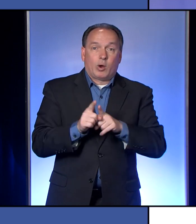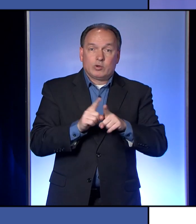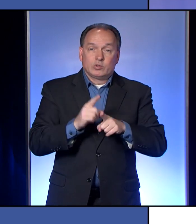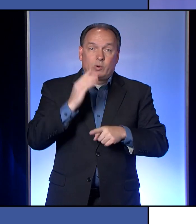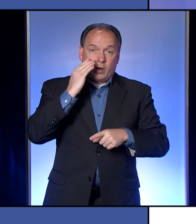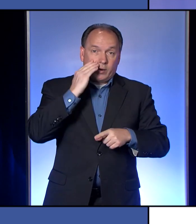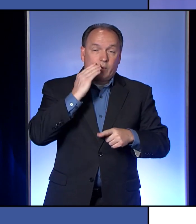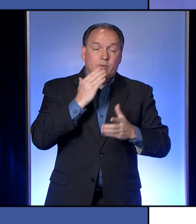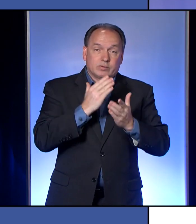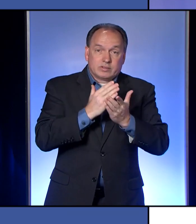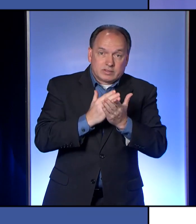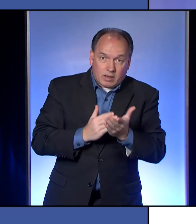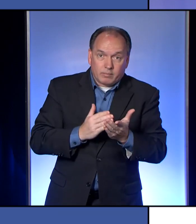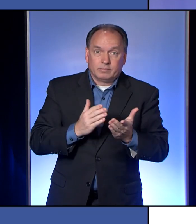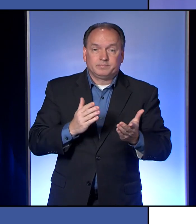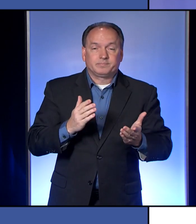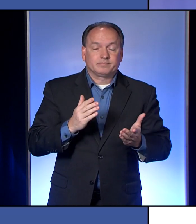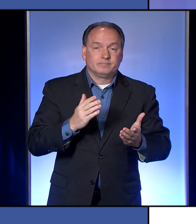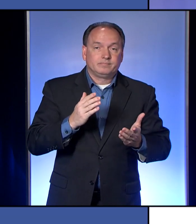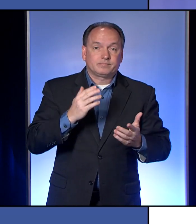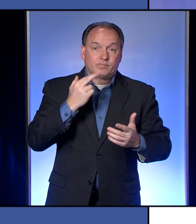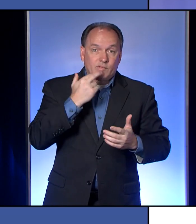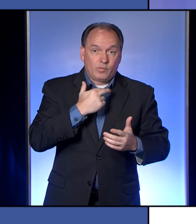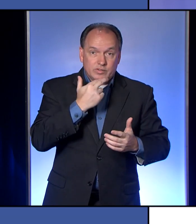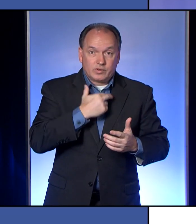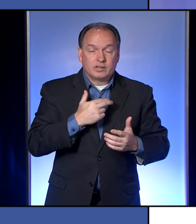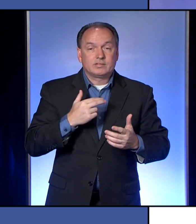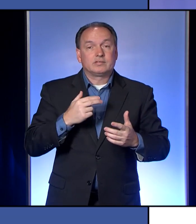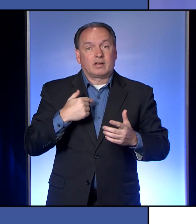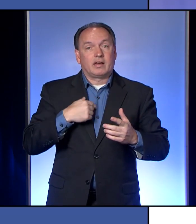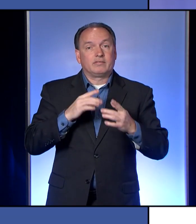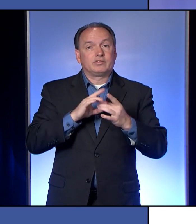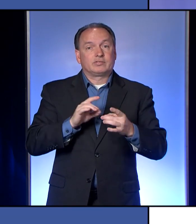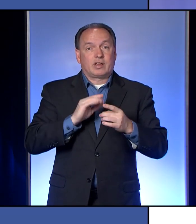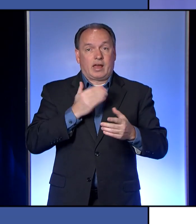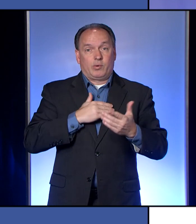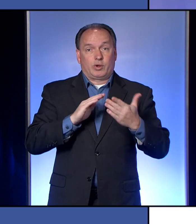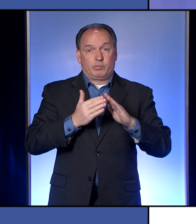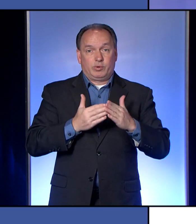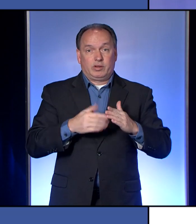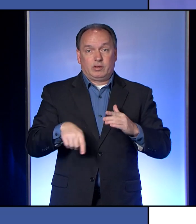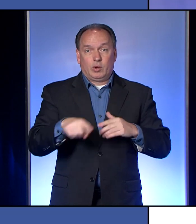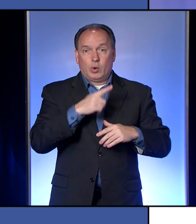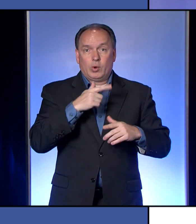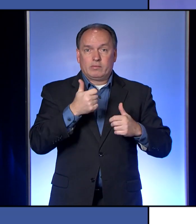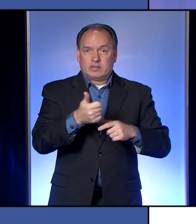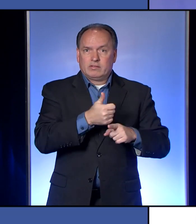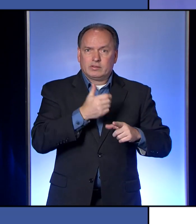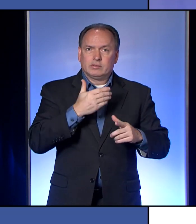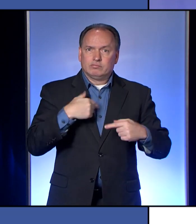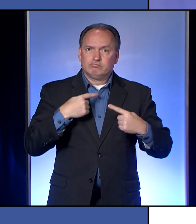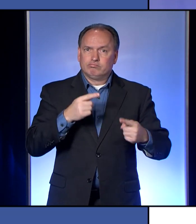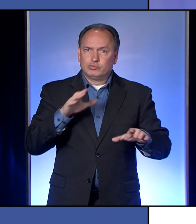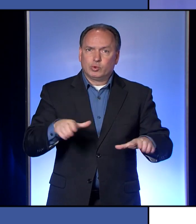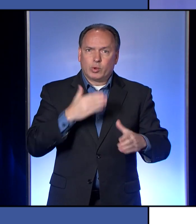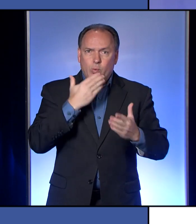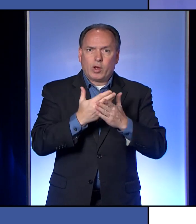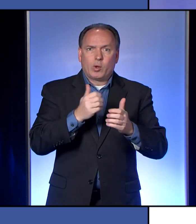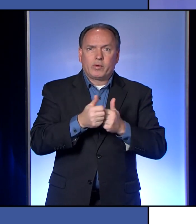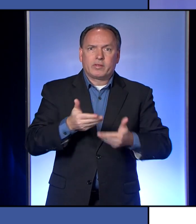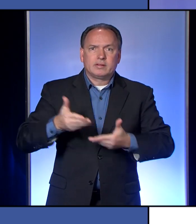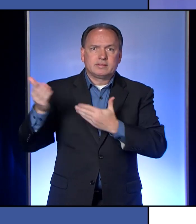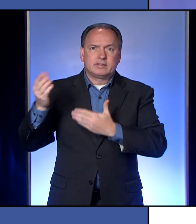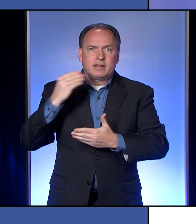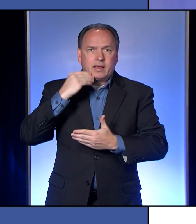that there are some restaurants I've talked to in our community who are actually doing extremely well with their takeout